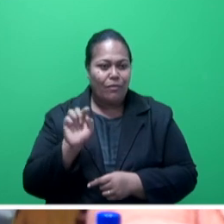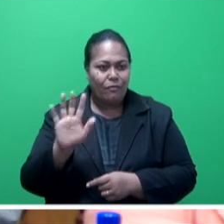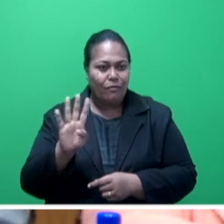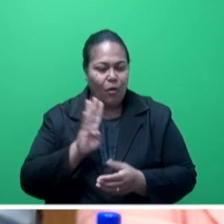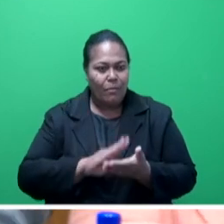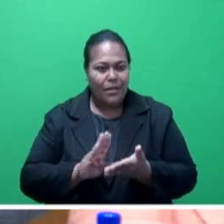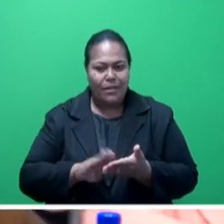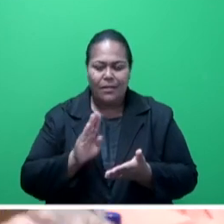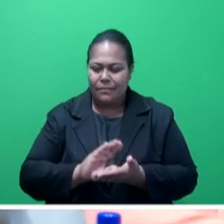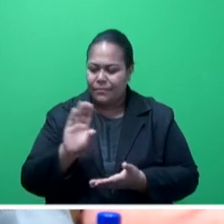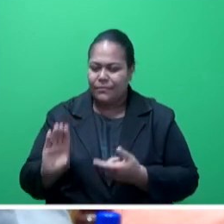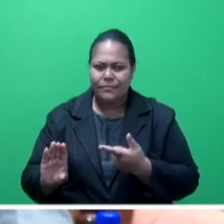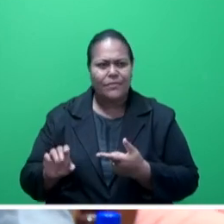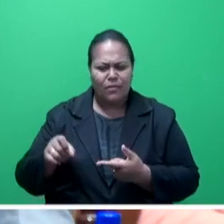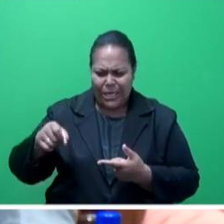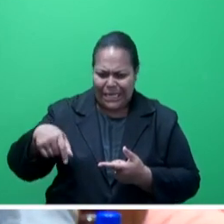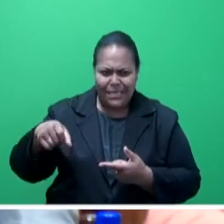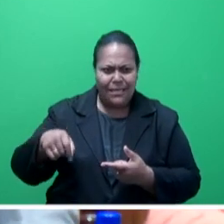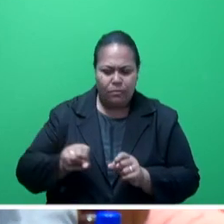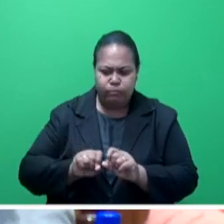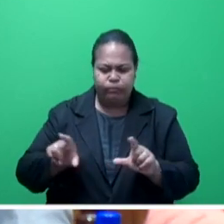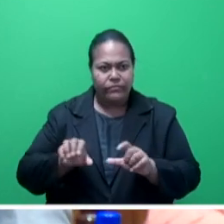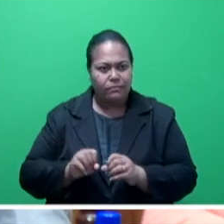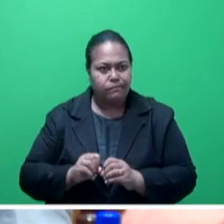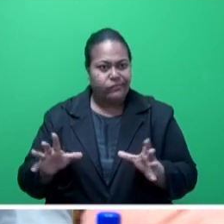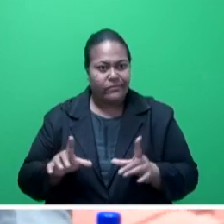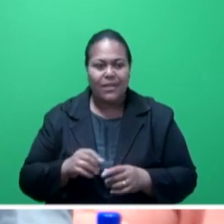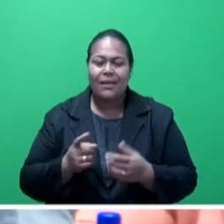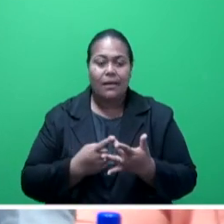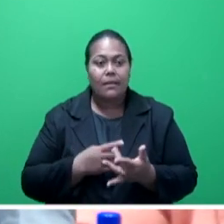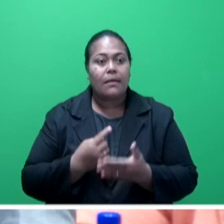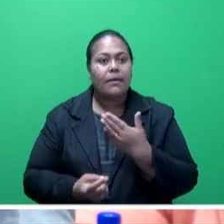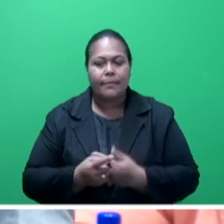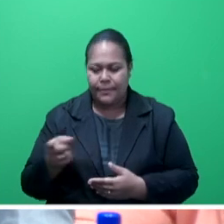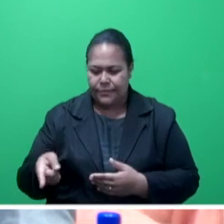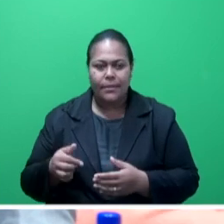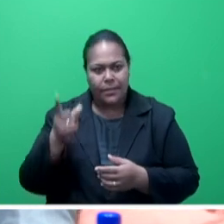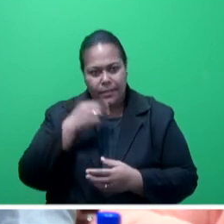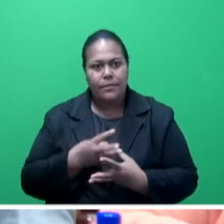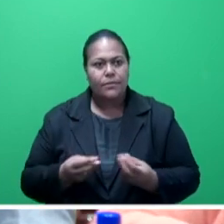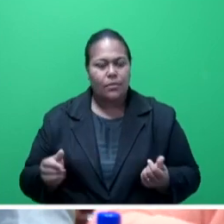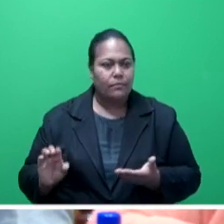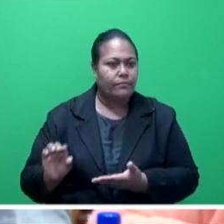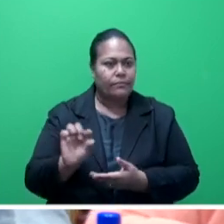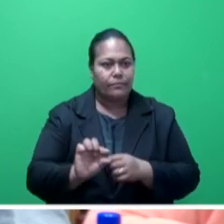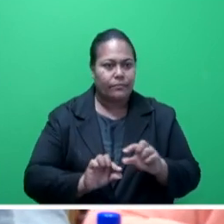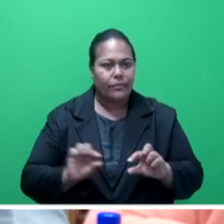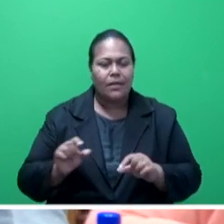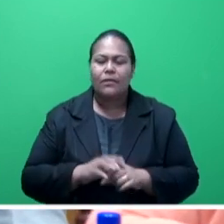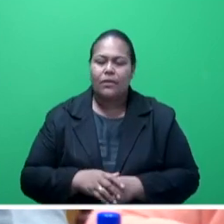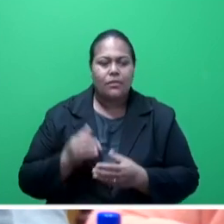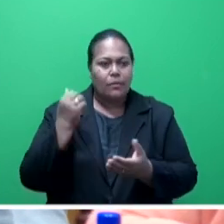address leakages through pressure management, service pipe replacement, and boundary valve replacements and demand management with the